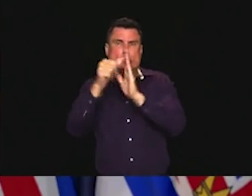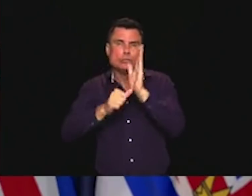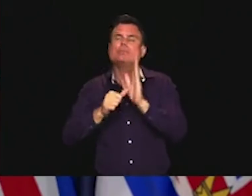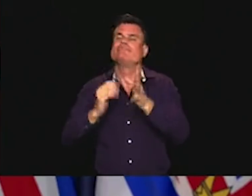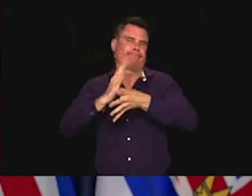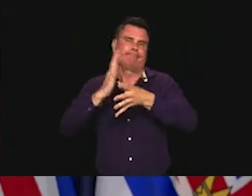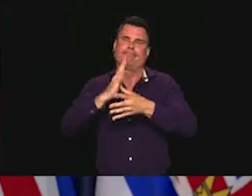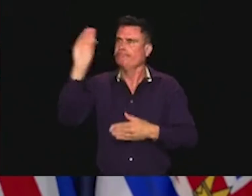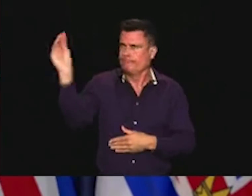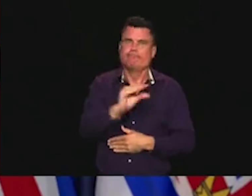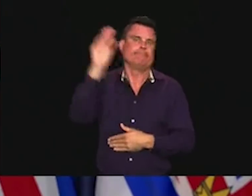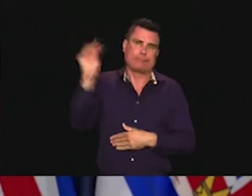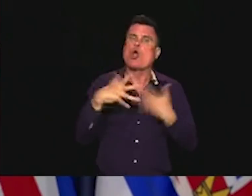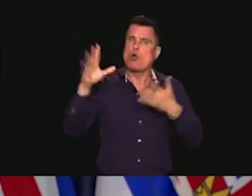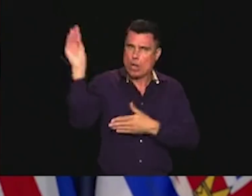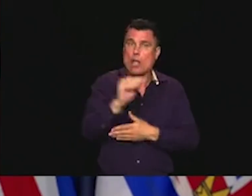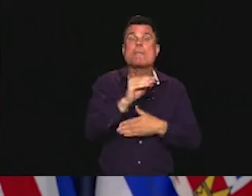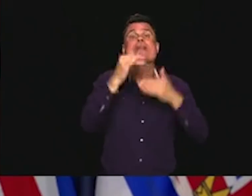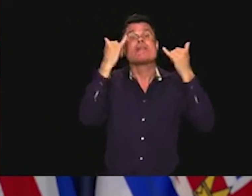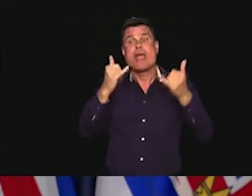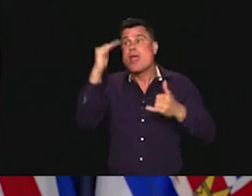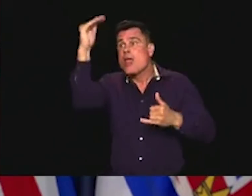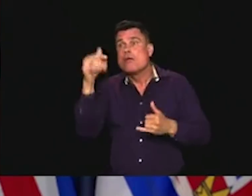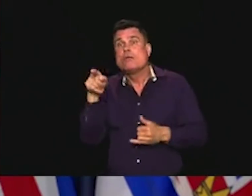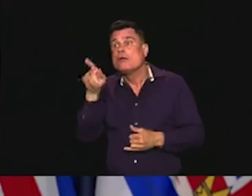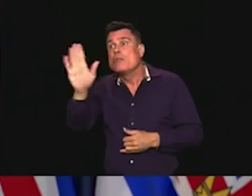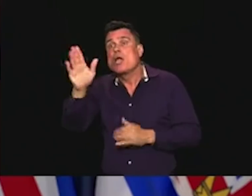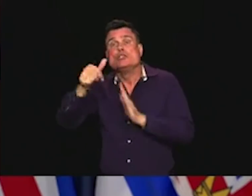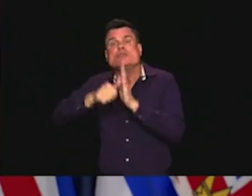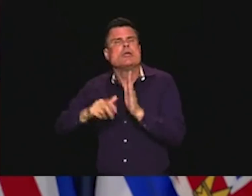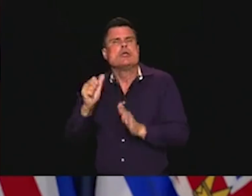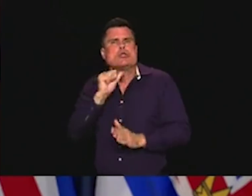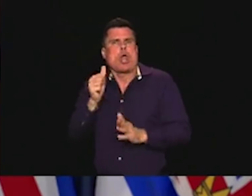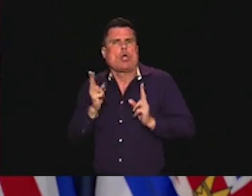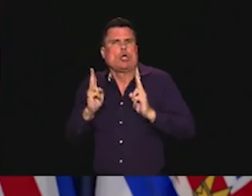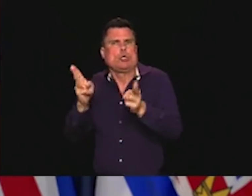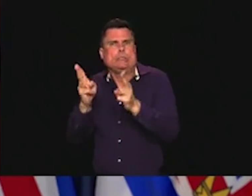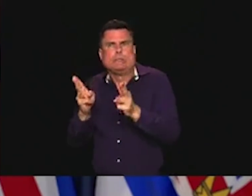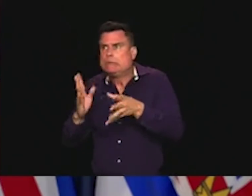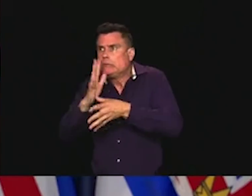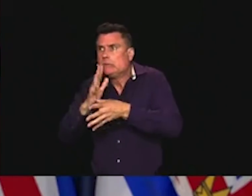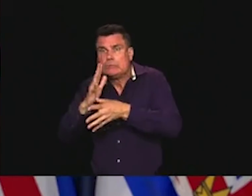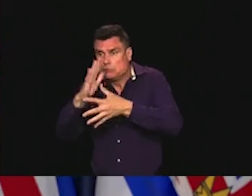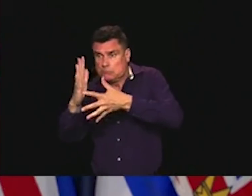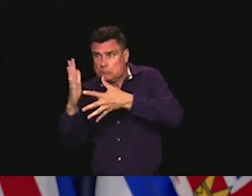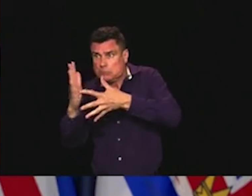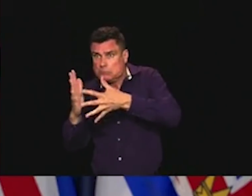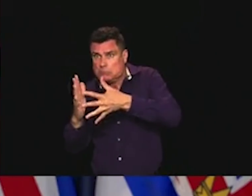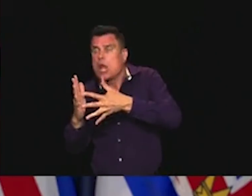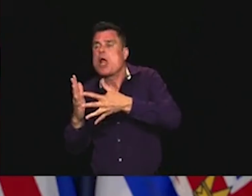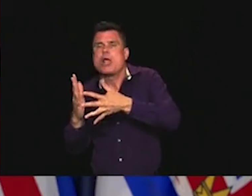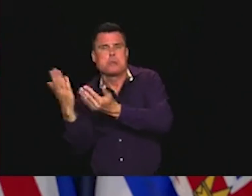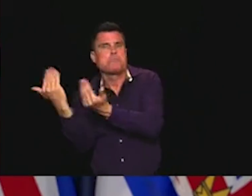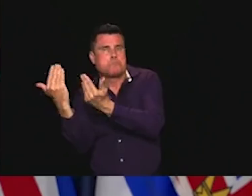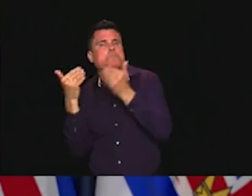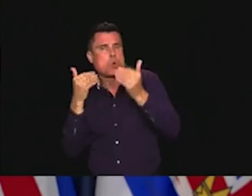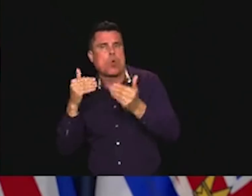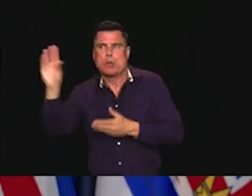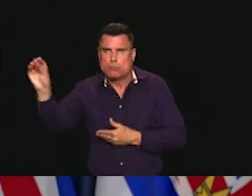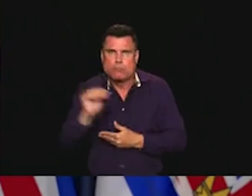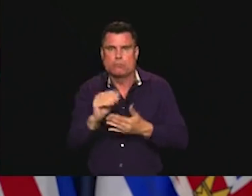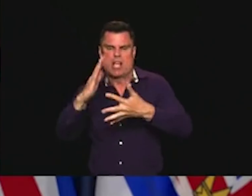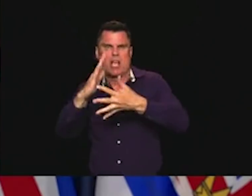49 sites, 16 sites in IHA, 11 in Fraser Health, 2 in Vancouver Coastal Health, 8 in Vancouver Island Health, 9 in